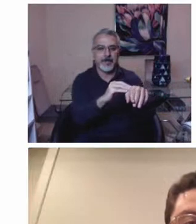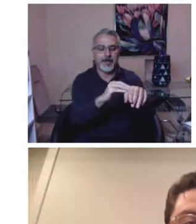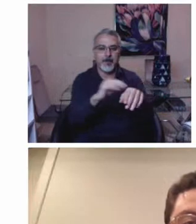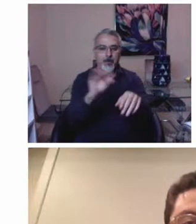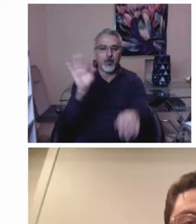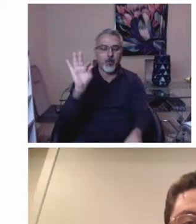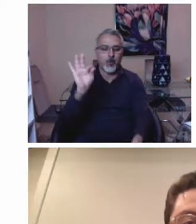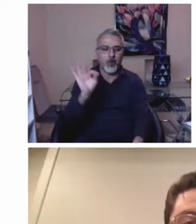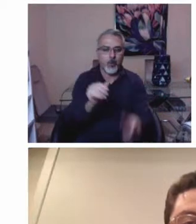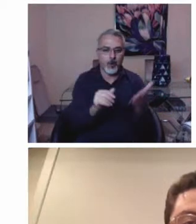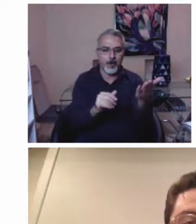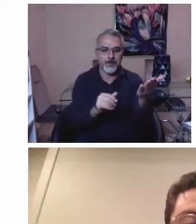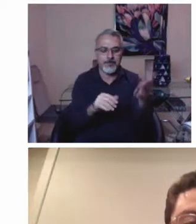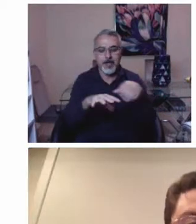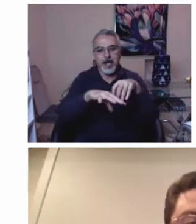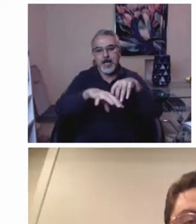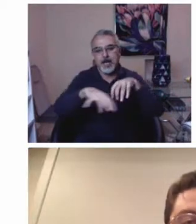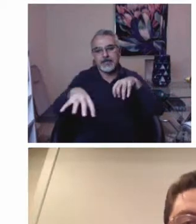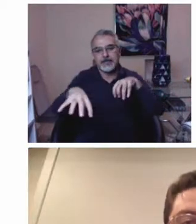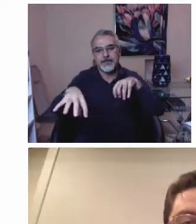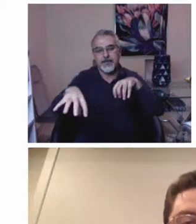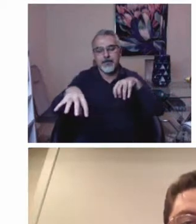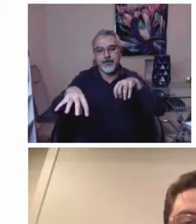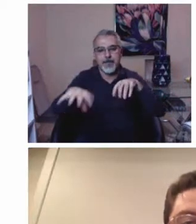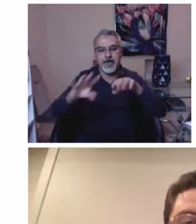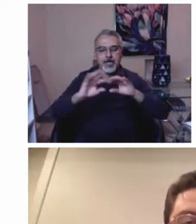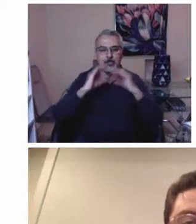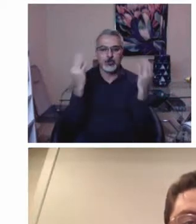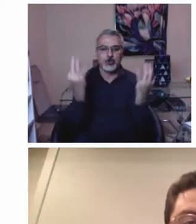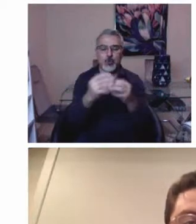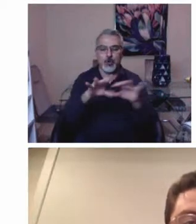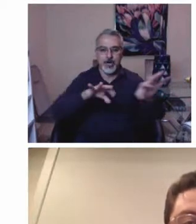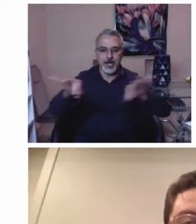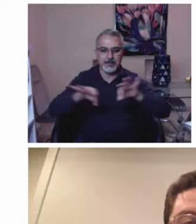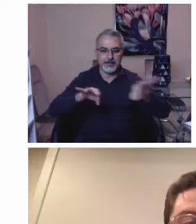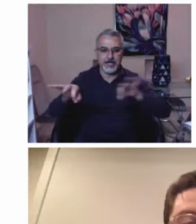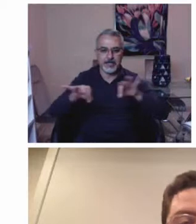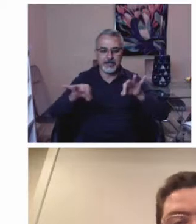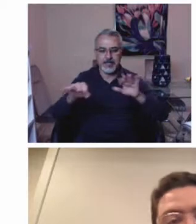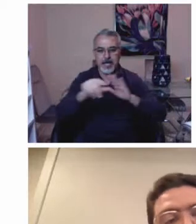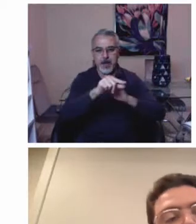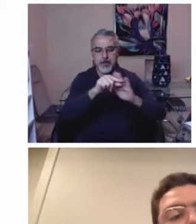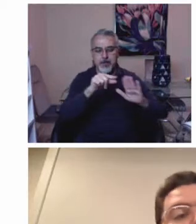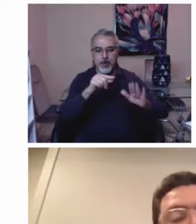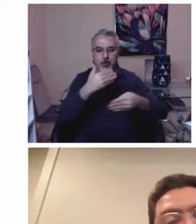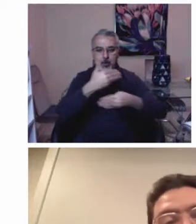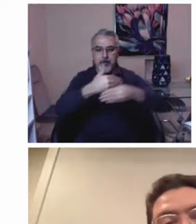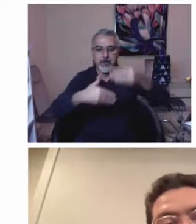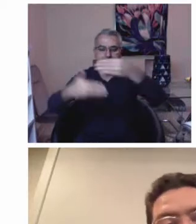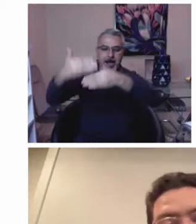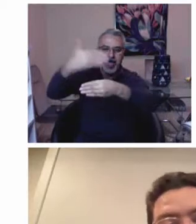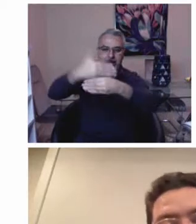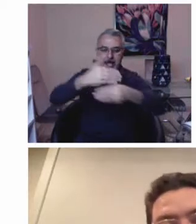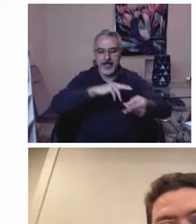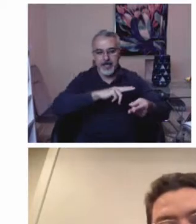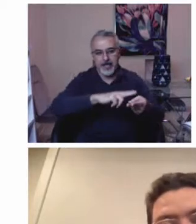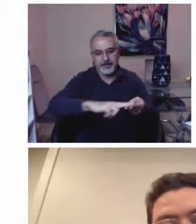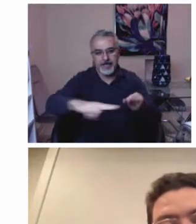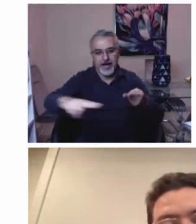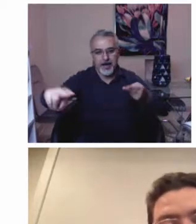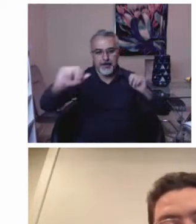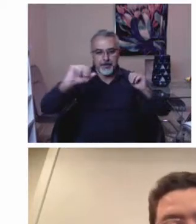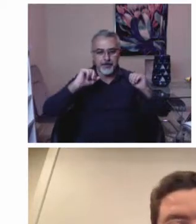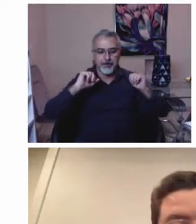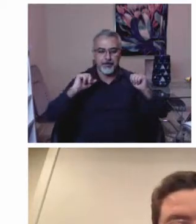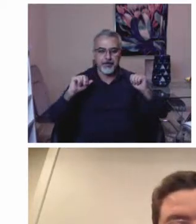the Peacebuilding Support Office, as well as Shadi Rushabas, the founder of Peace Mentors in Iran, as